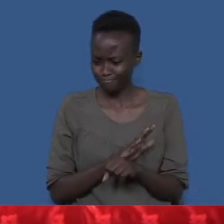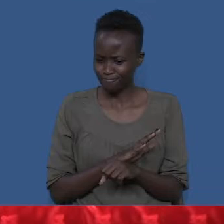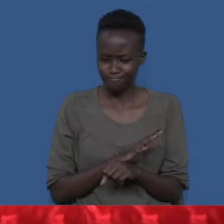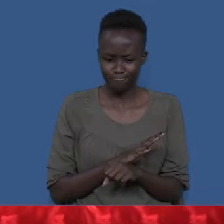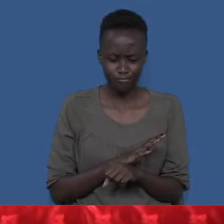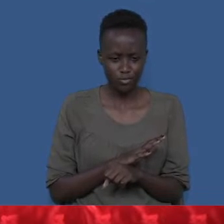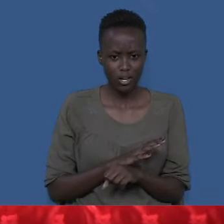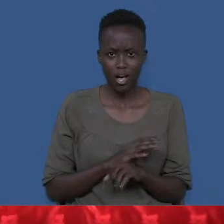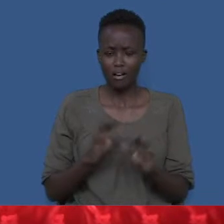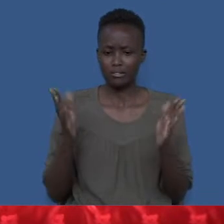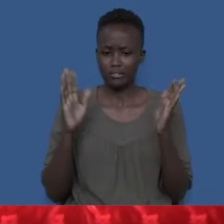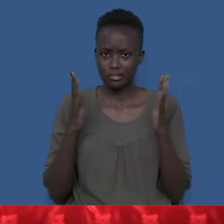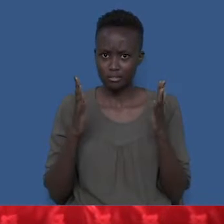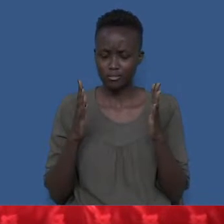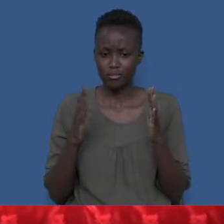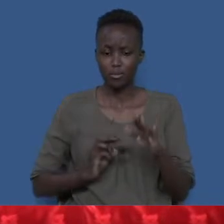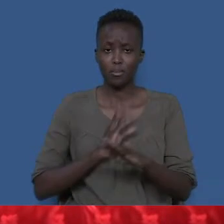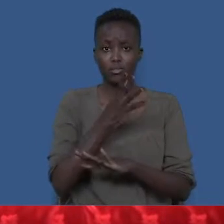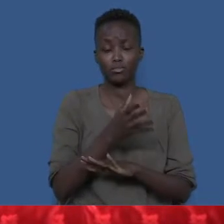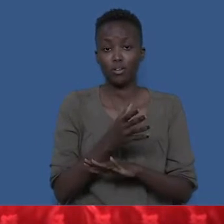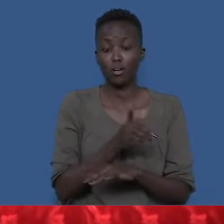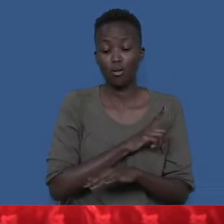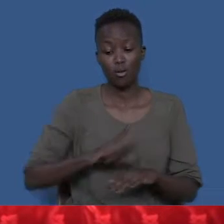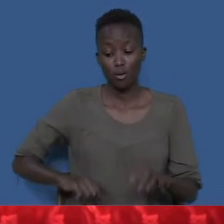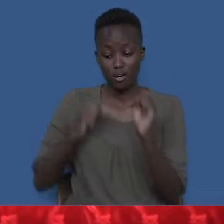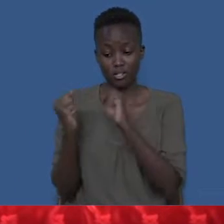the Passover, may you strengthen our faith.